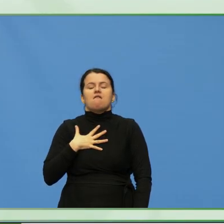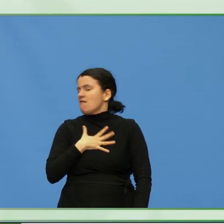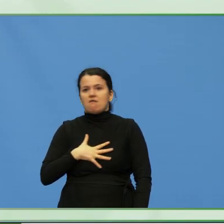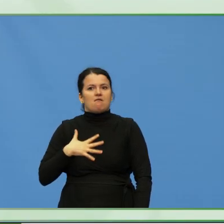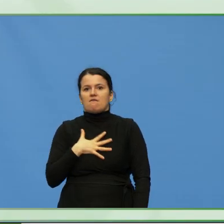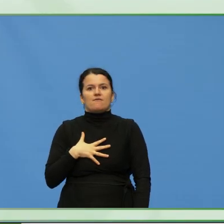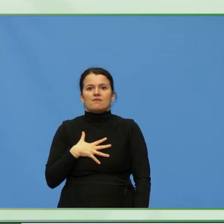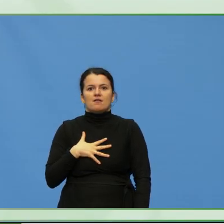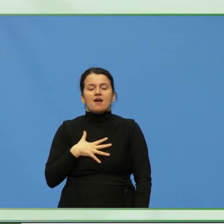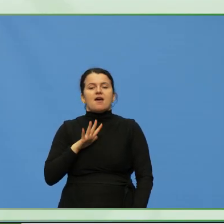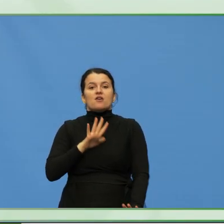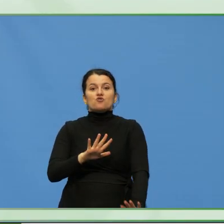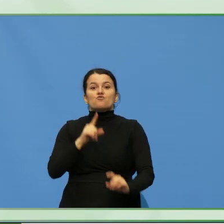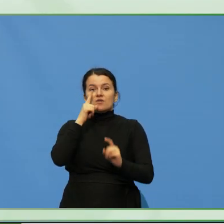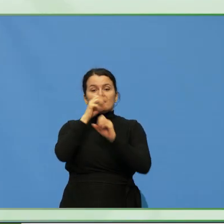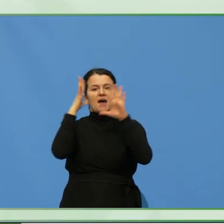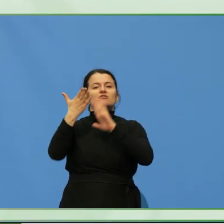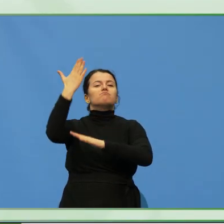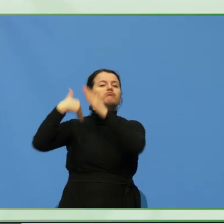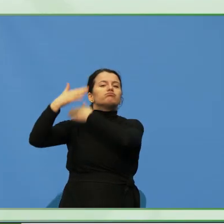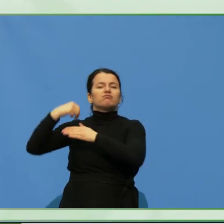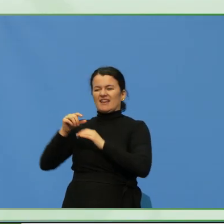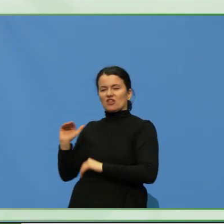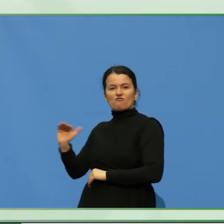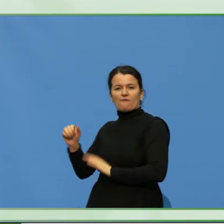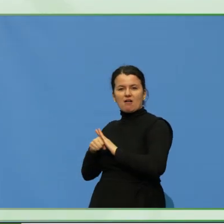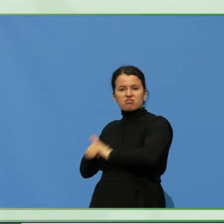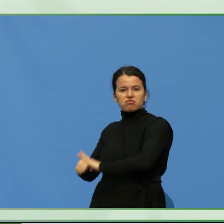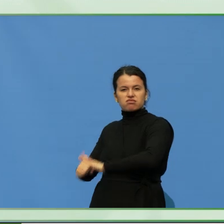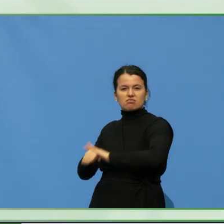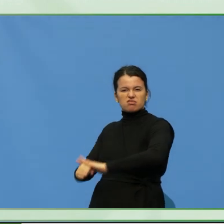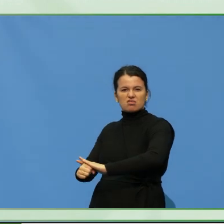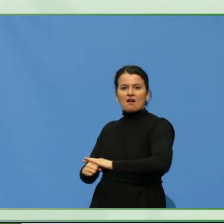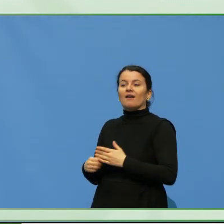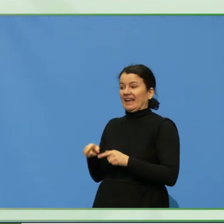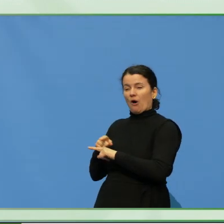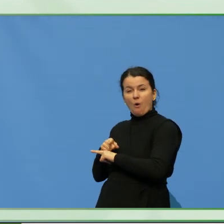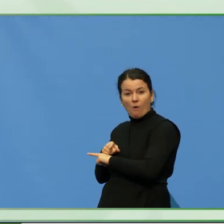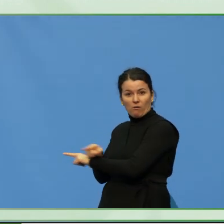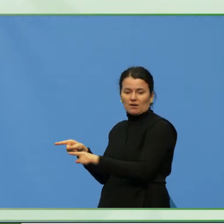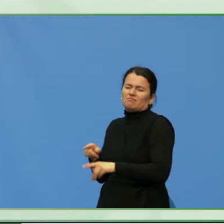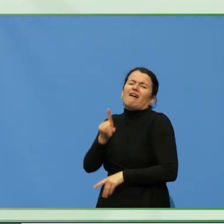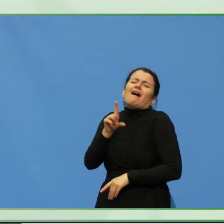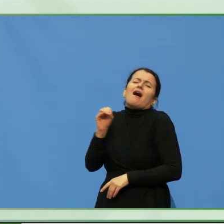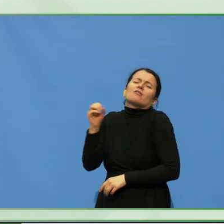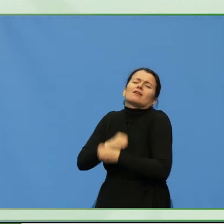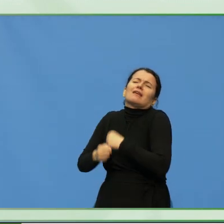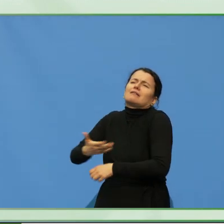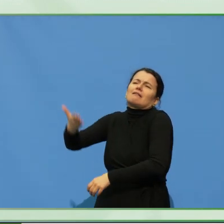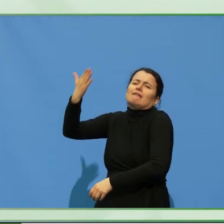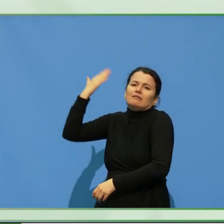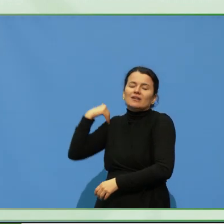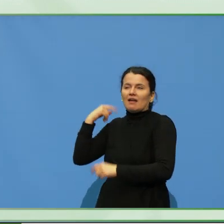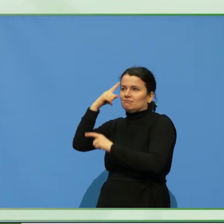of people with dwarfism, of people with short stature, from what felt like 100 years ago. And here we were in a